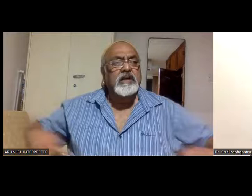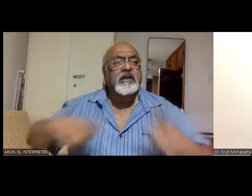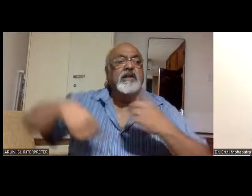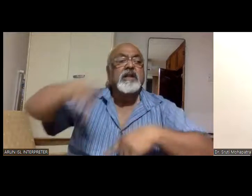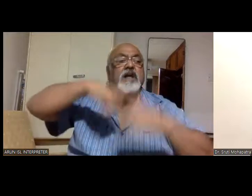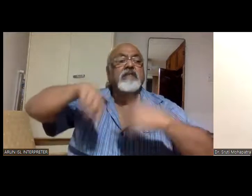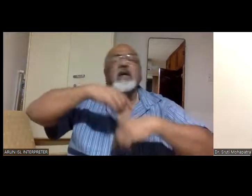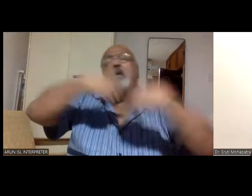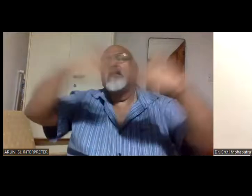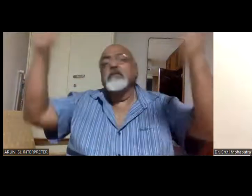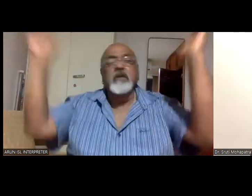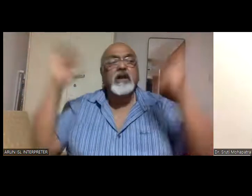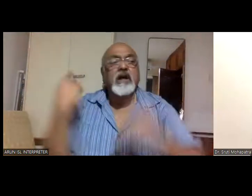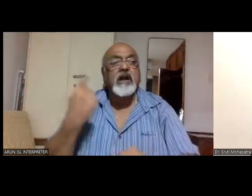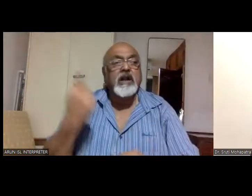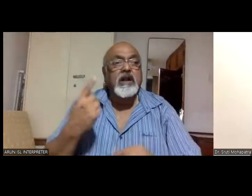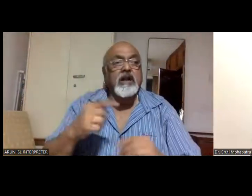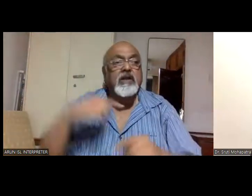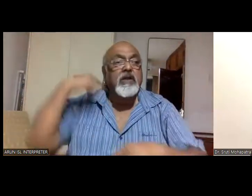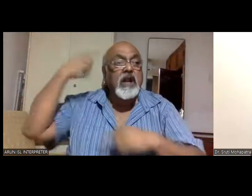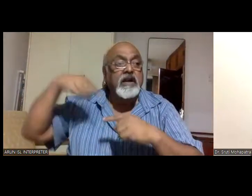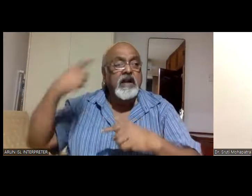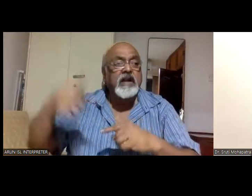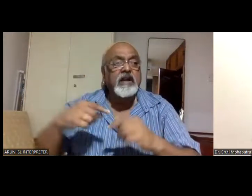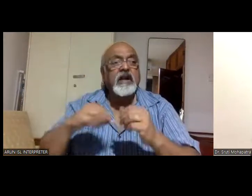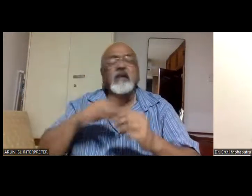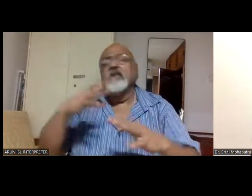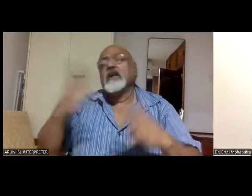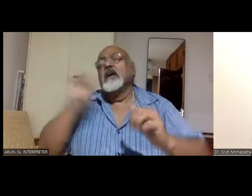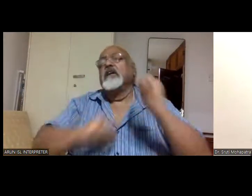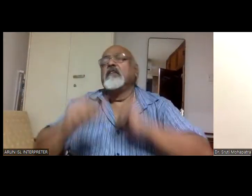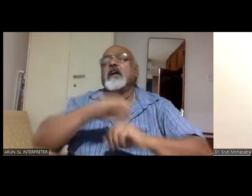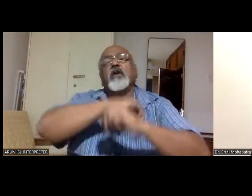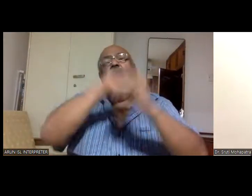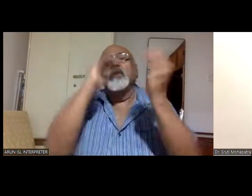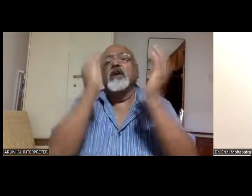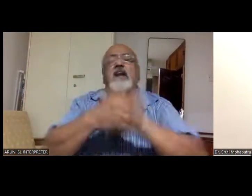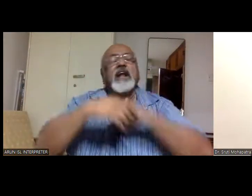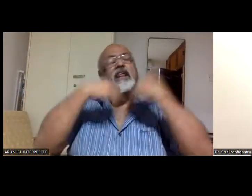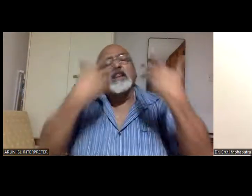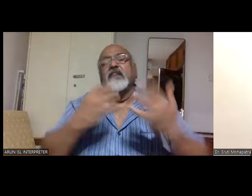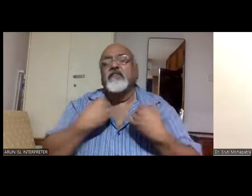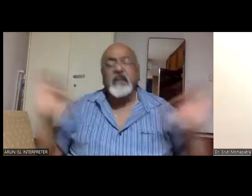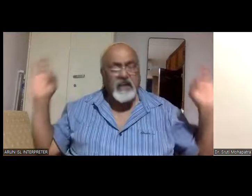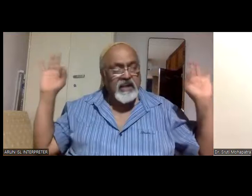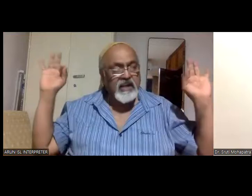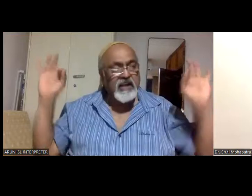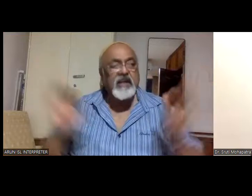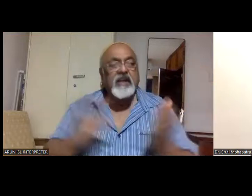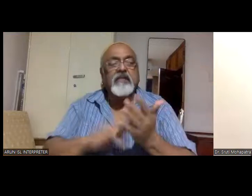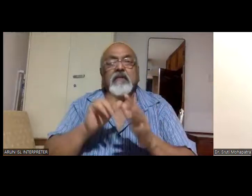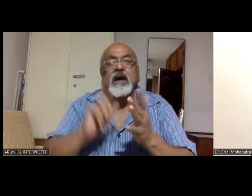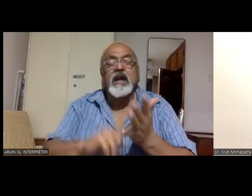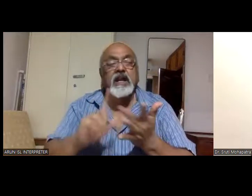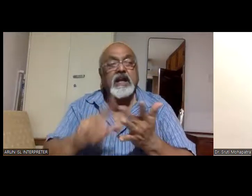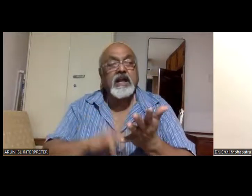everywhere alone, goes to London, does every activity on earth independently. Malini Chip. Kalki